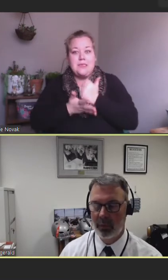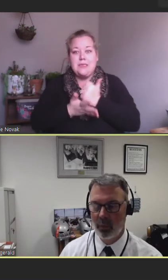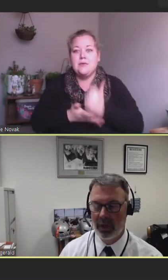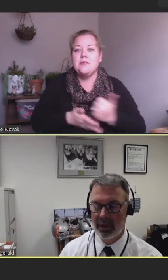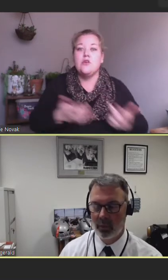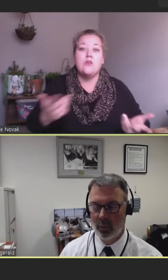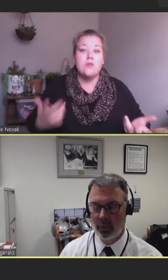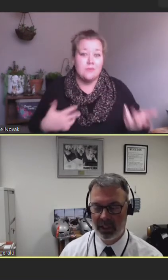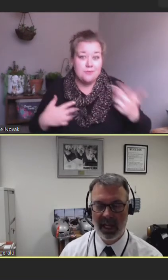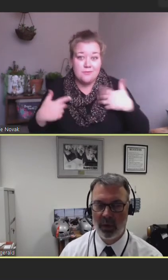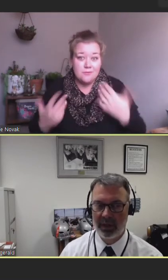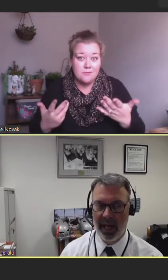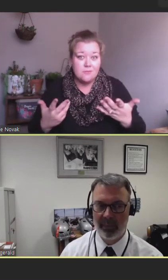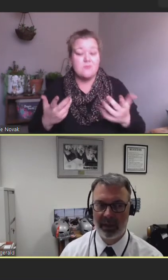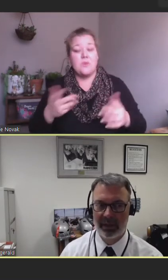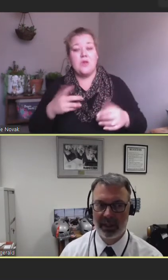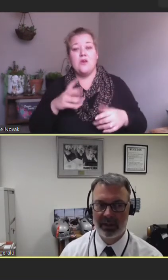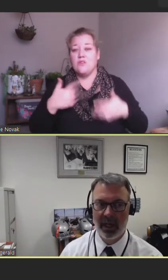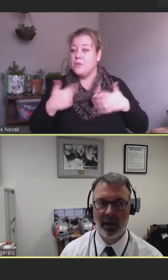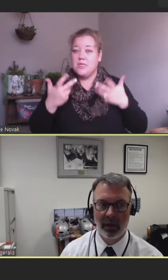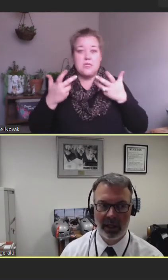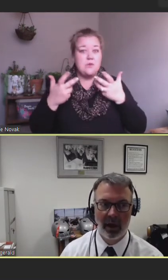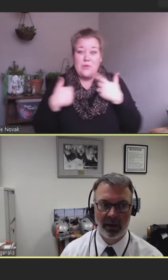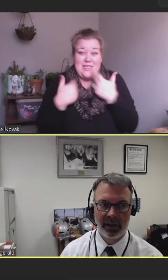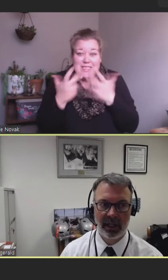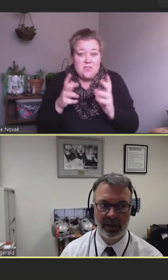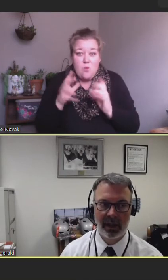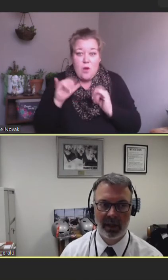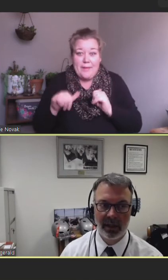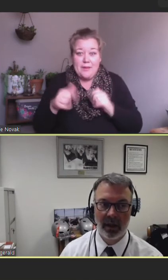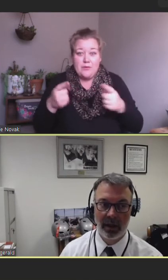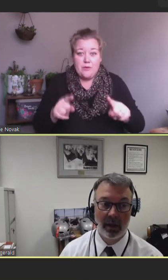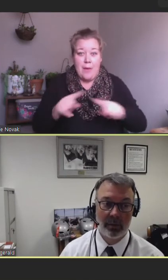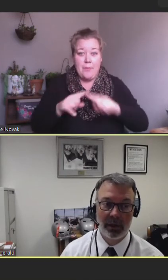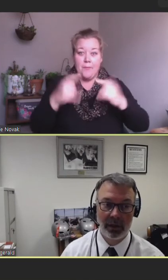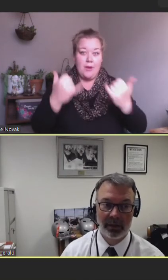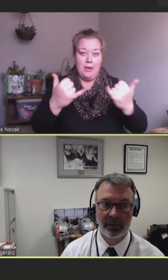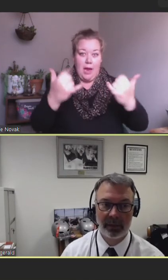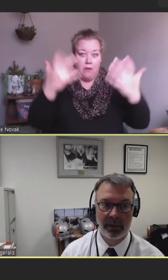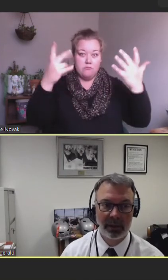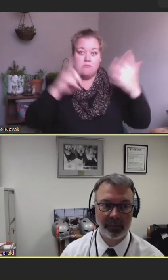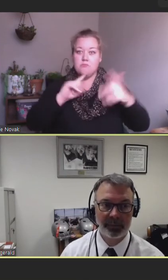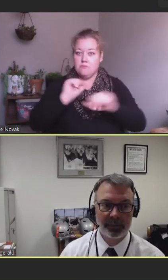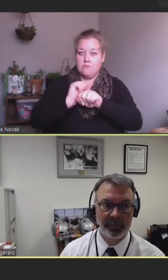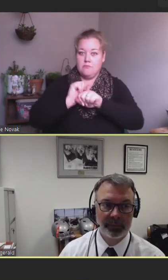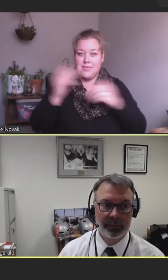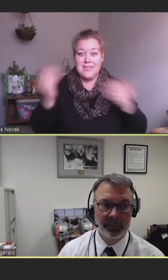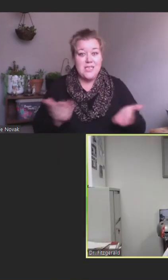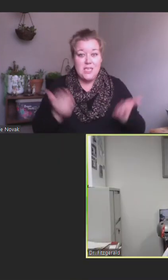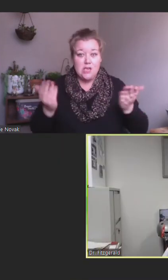What we did not want to happen is here in our state, in our communities.